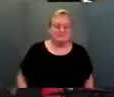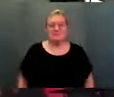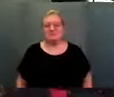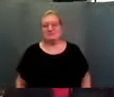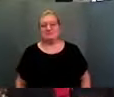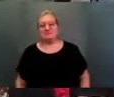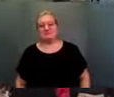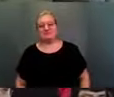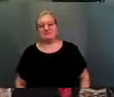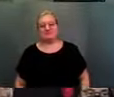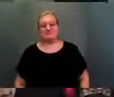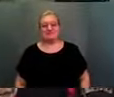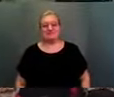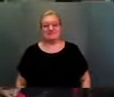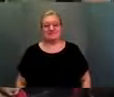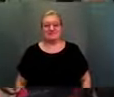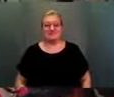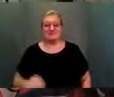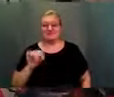That wasn't me.